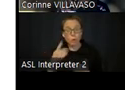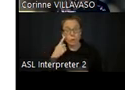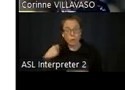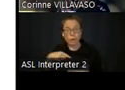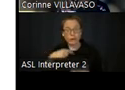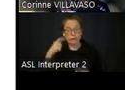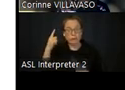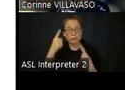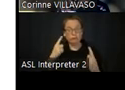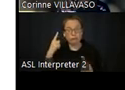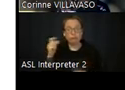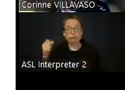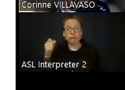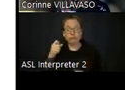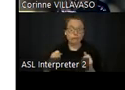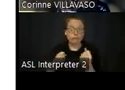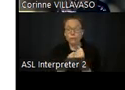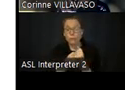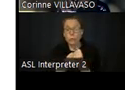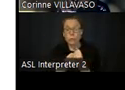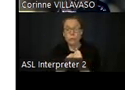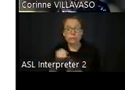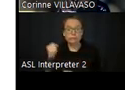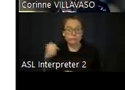that, people who have links to the community,